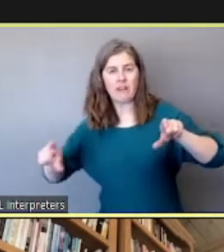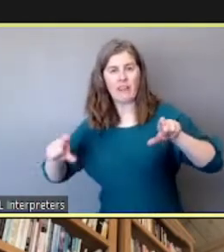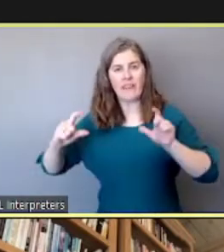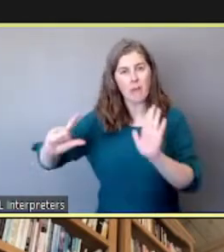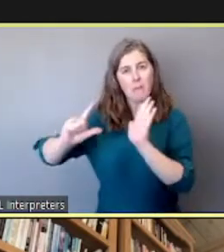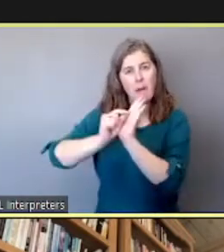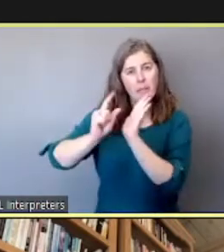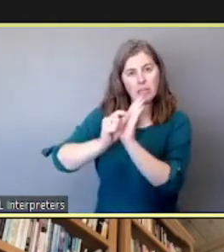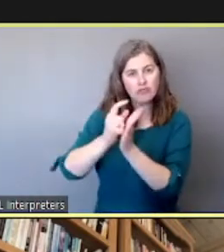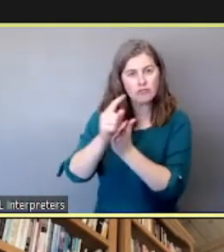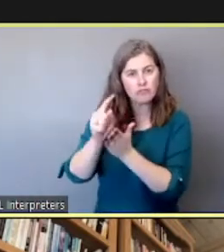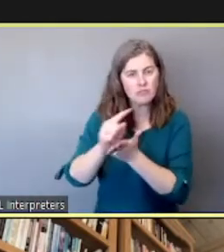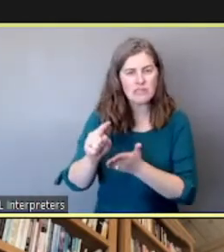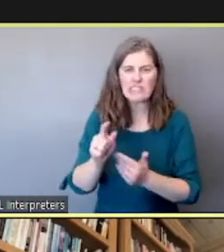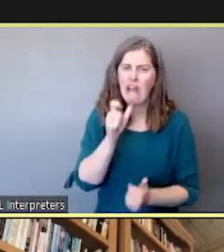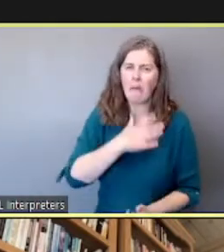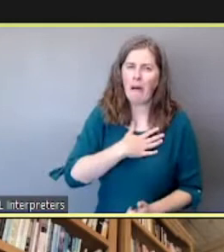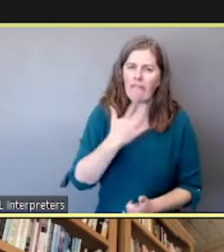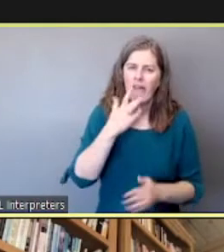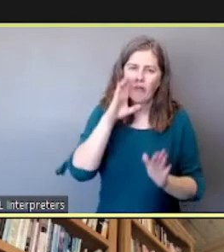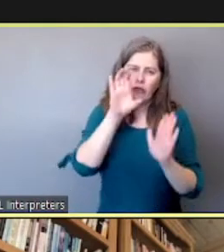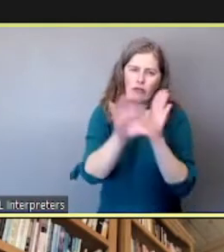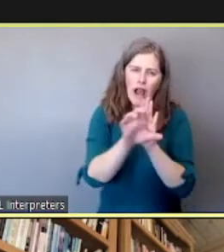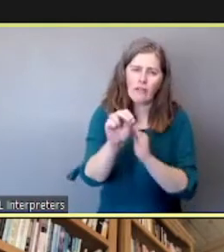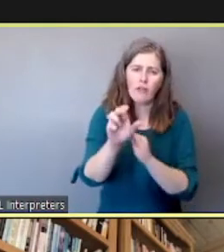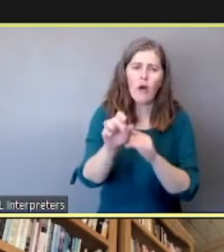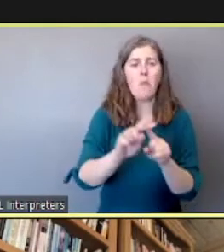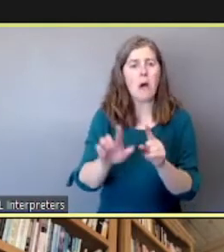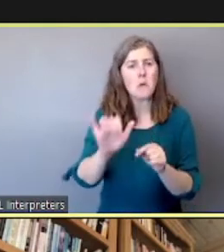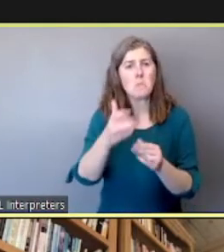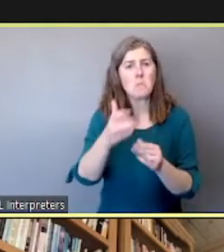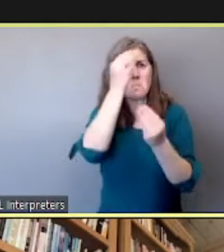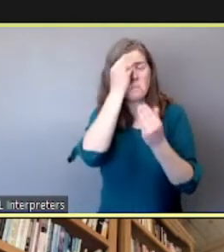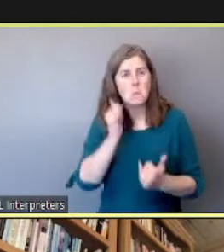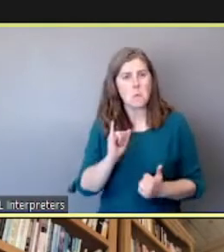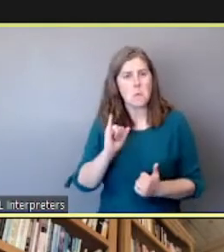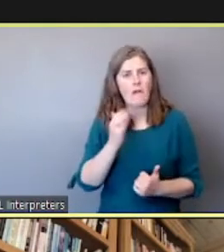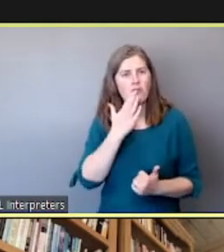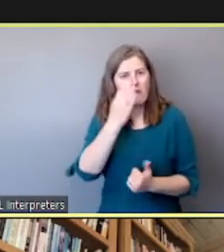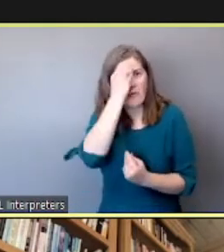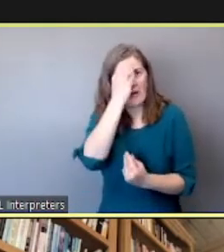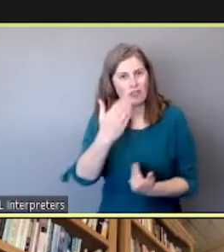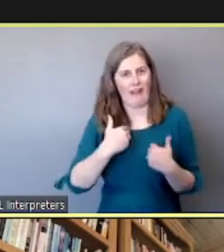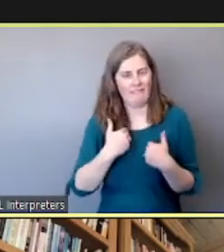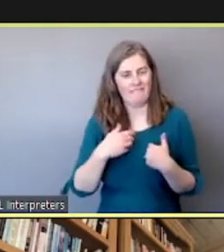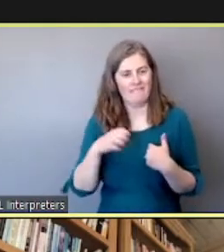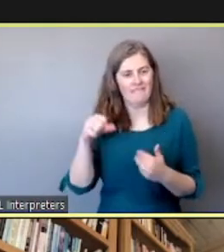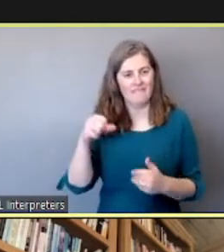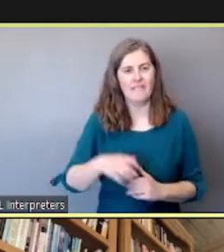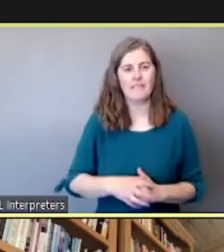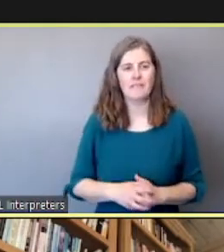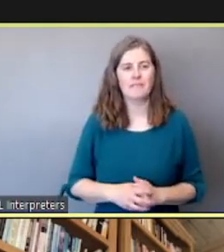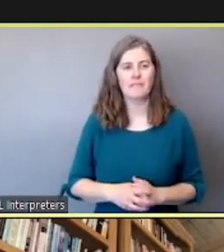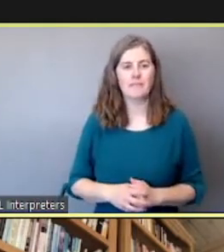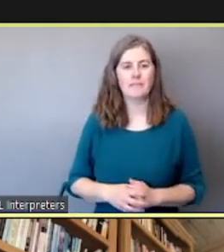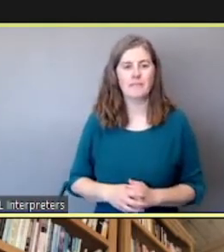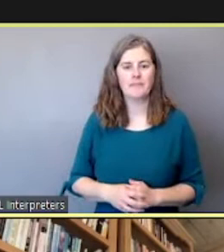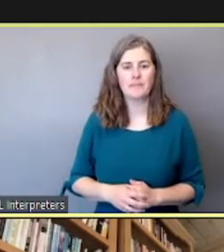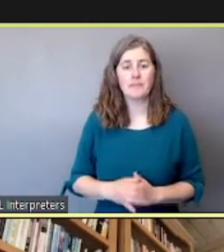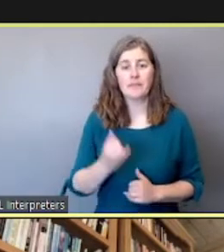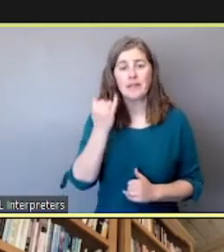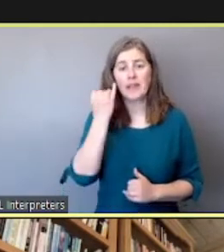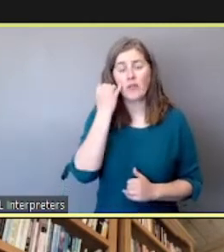publish. They're not my favorite curves, but they are quite instructive and informative. And so if you look